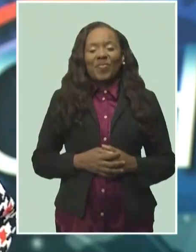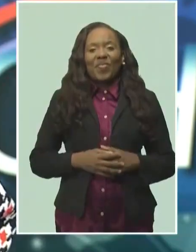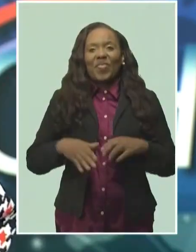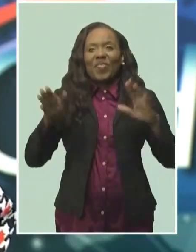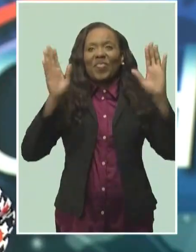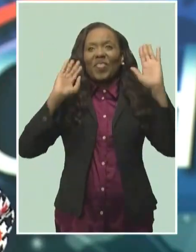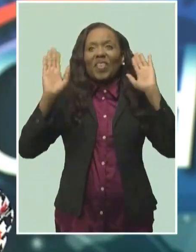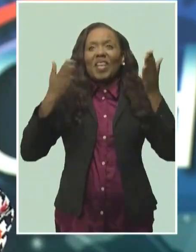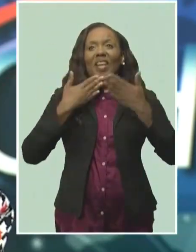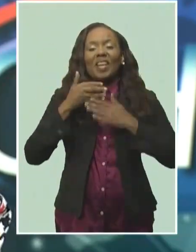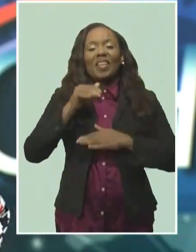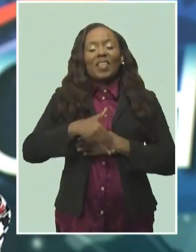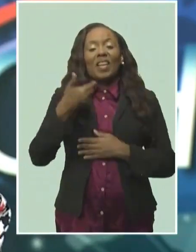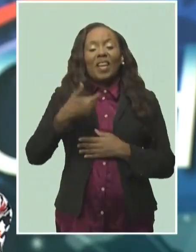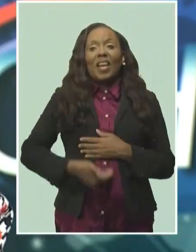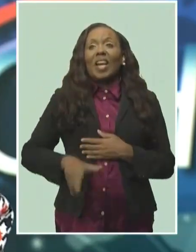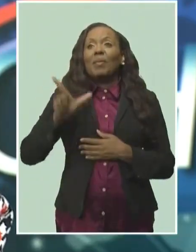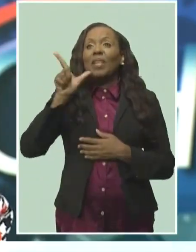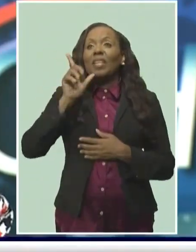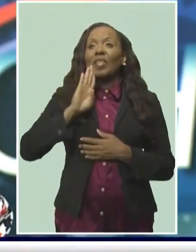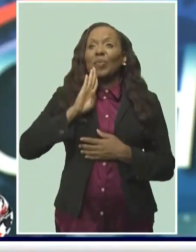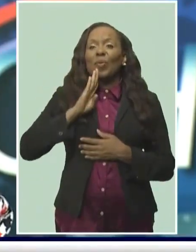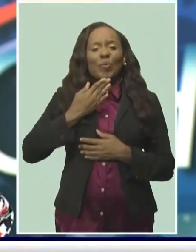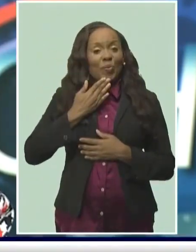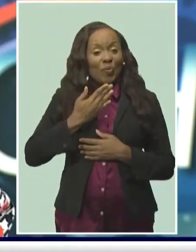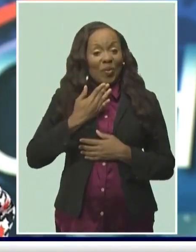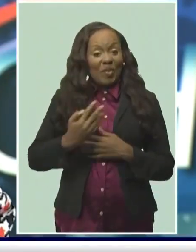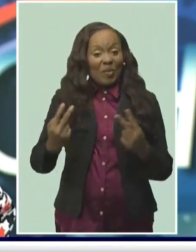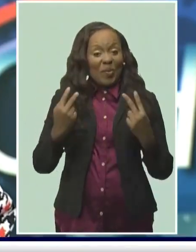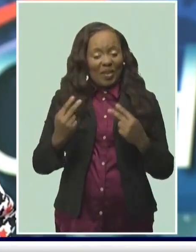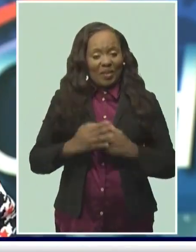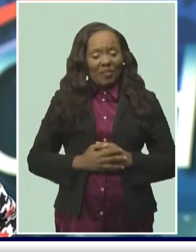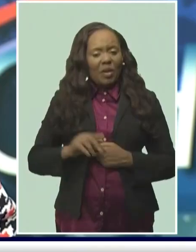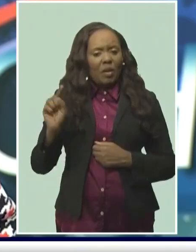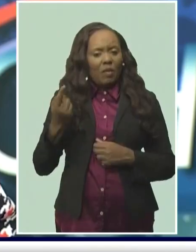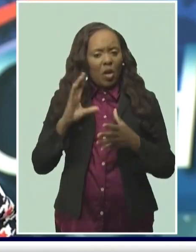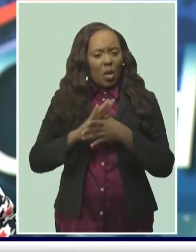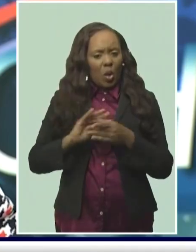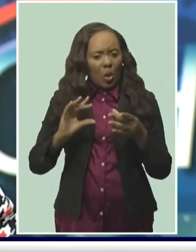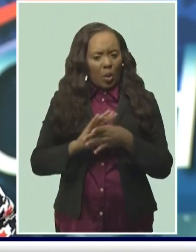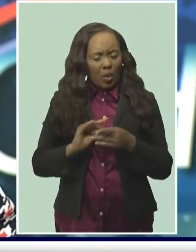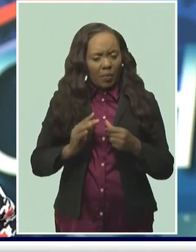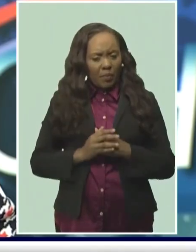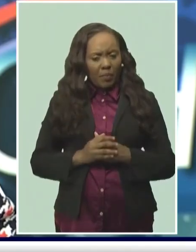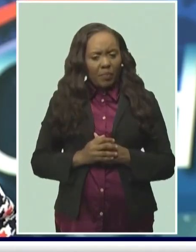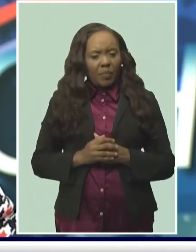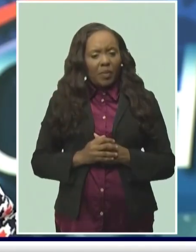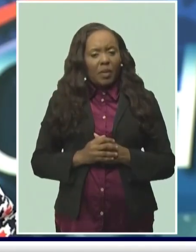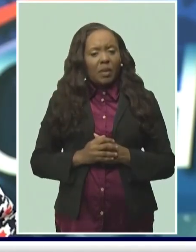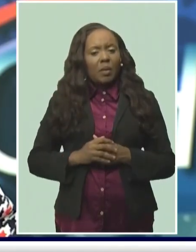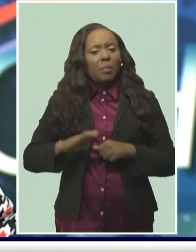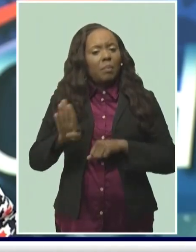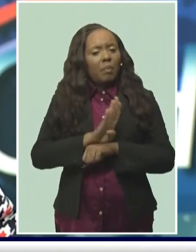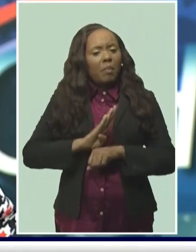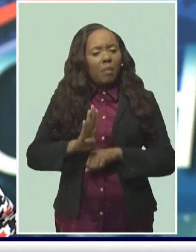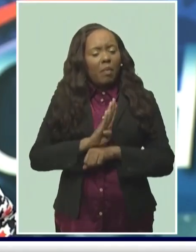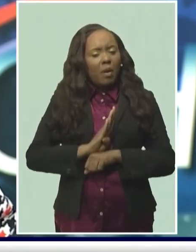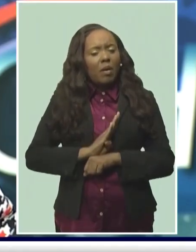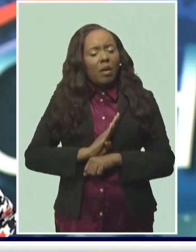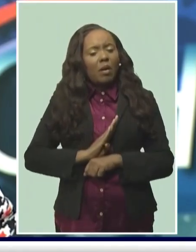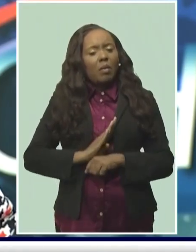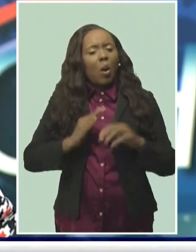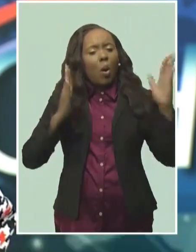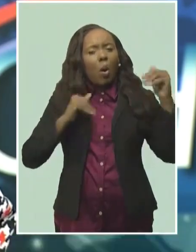Very good evening to you. I'm Lisa Broom. Thank you so much for tuning in. In our top story tonight, Barbados is once again expected to deliver a